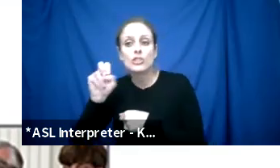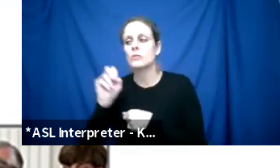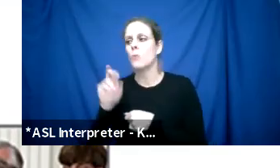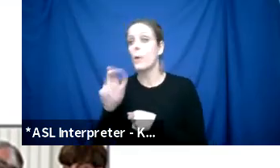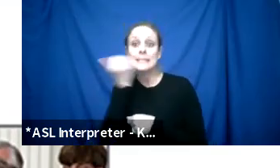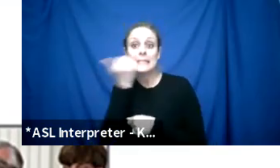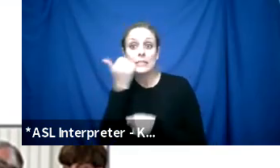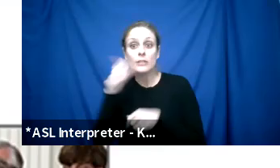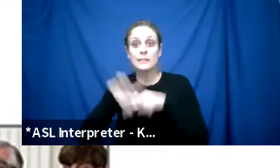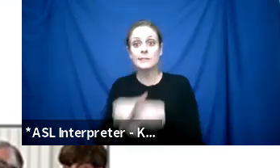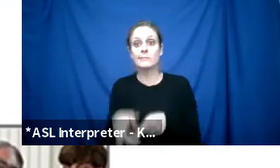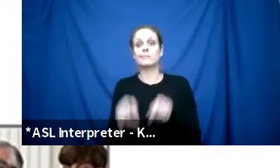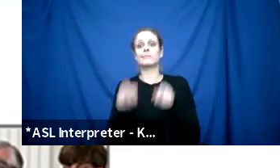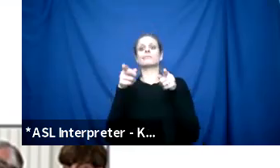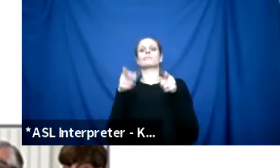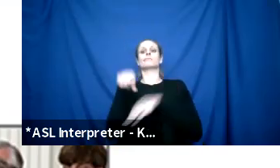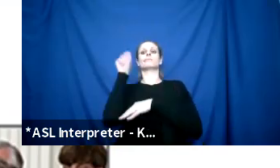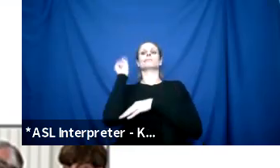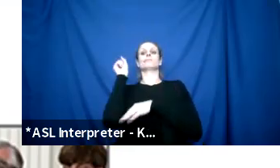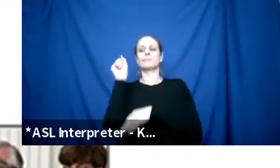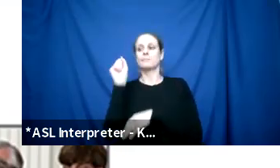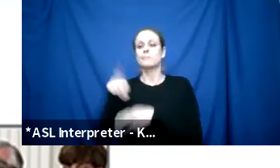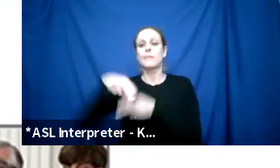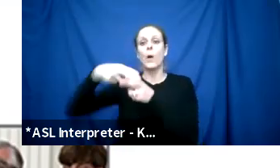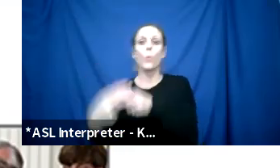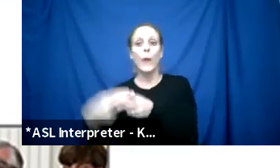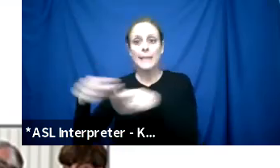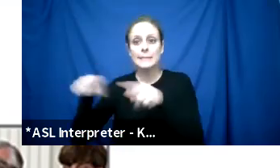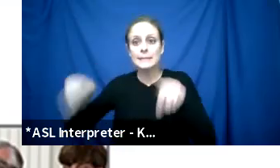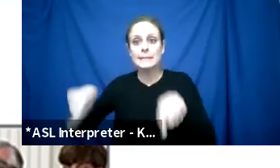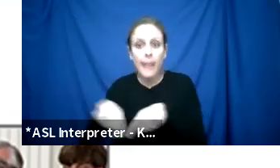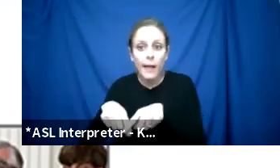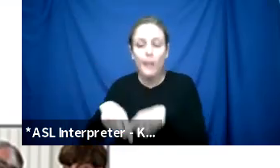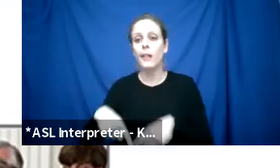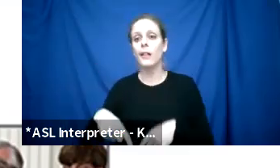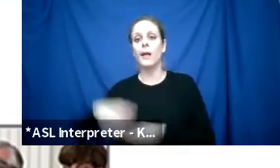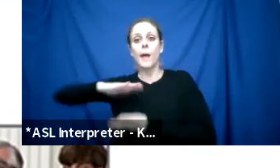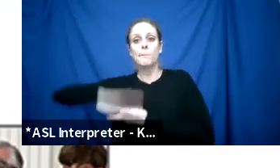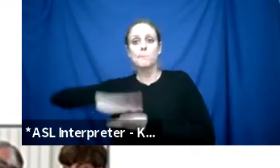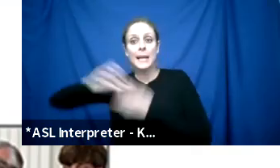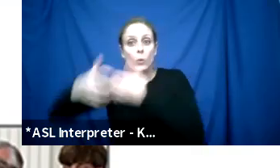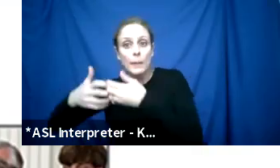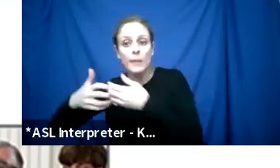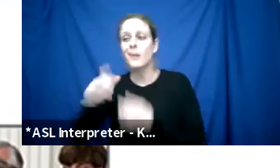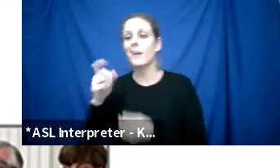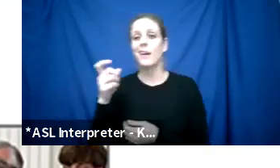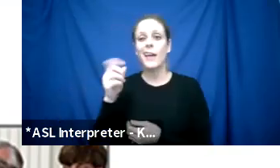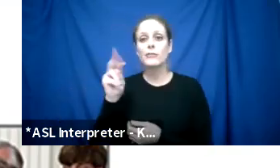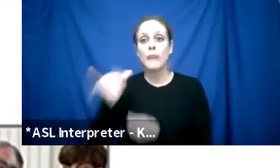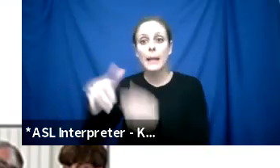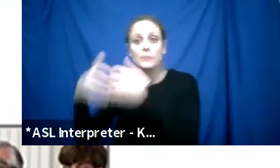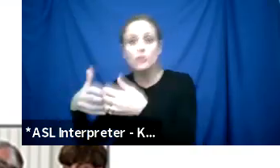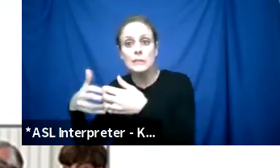procedure, weight scales, mammography equipment, x-ray machines, and then other radiological